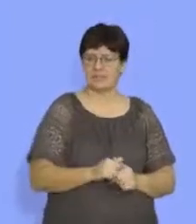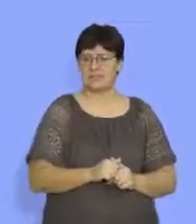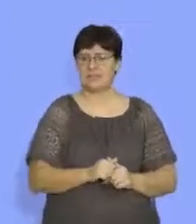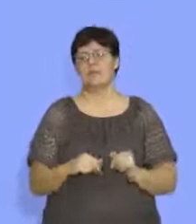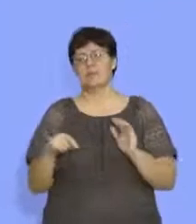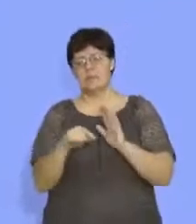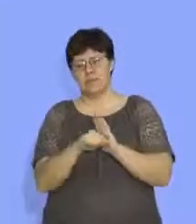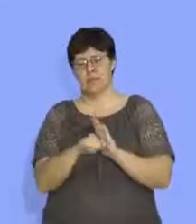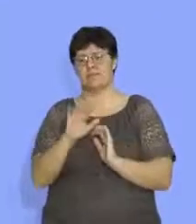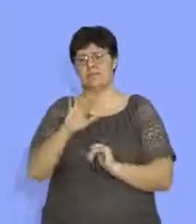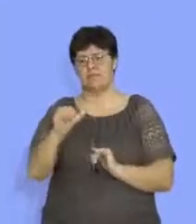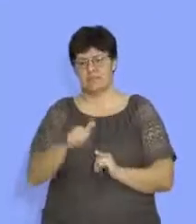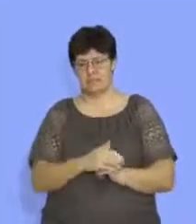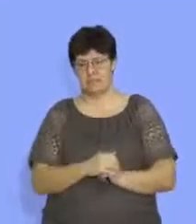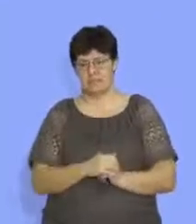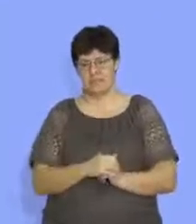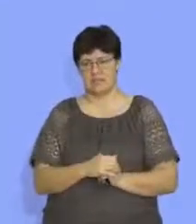326